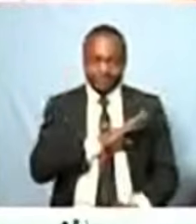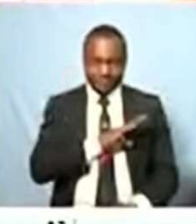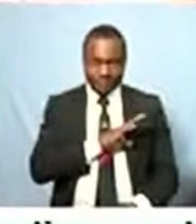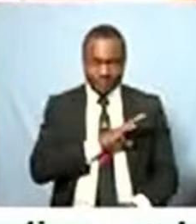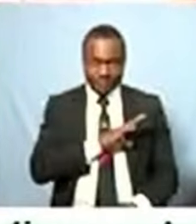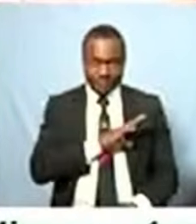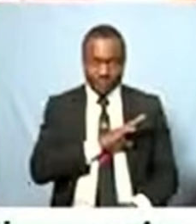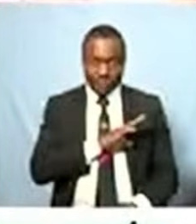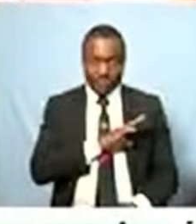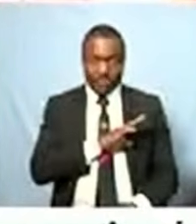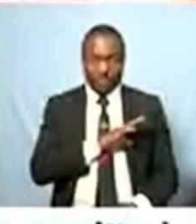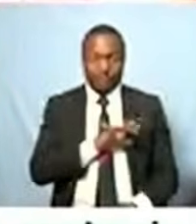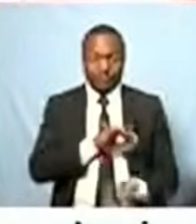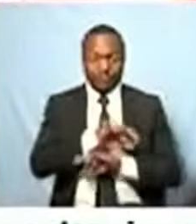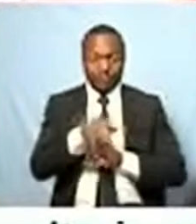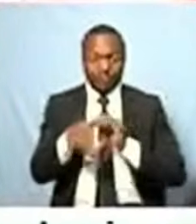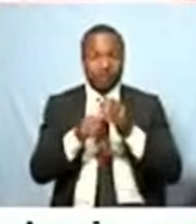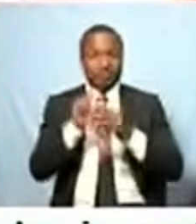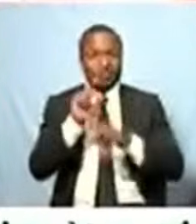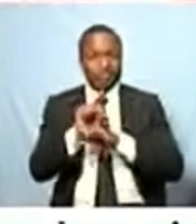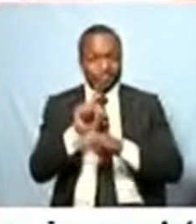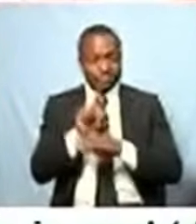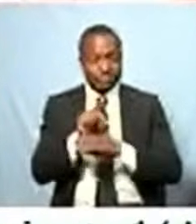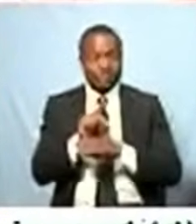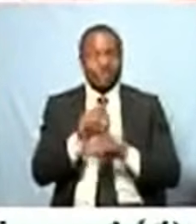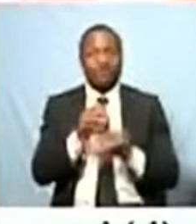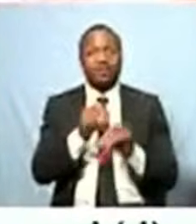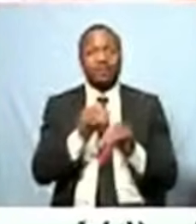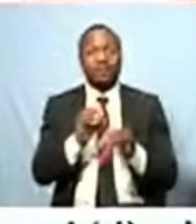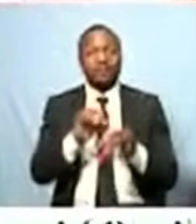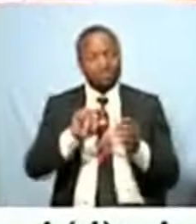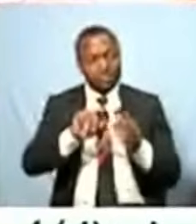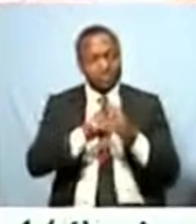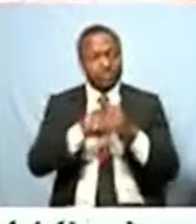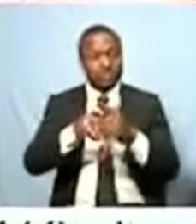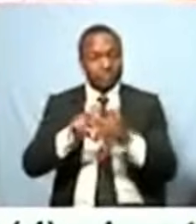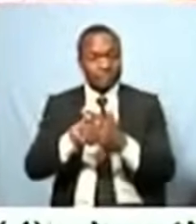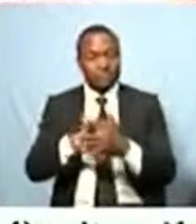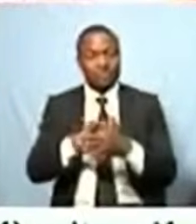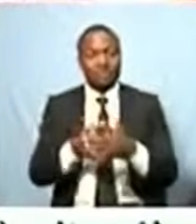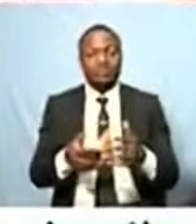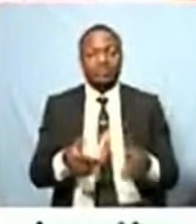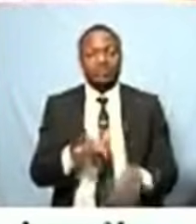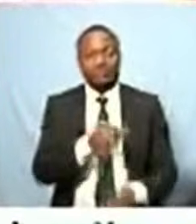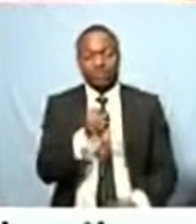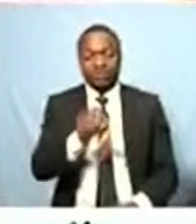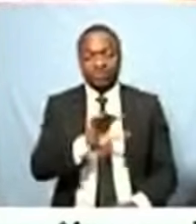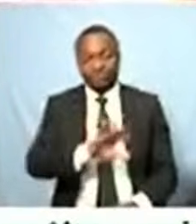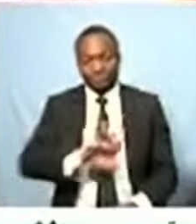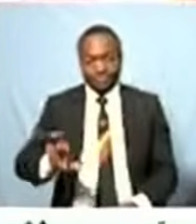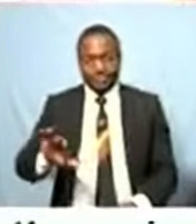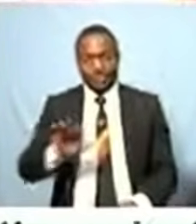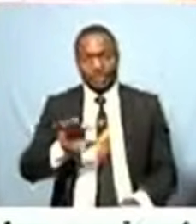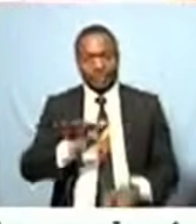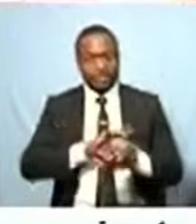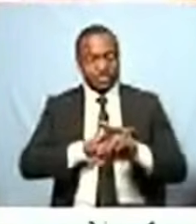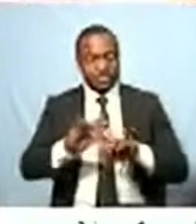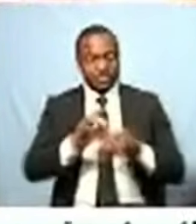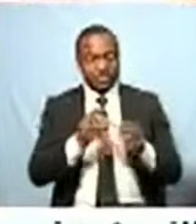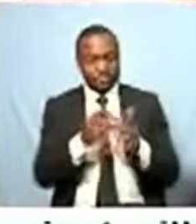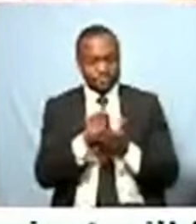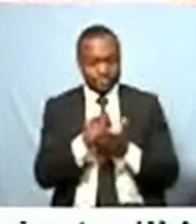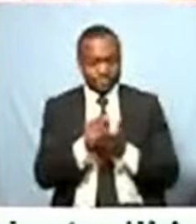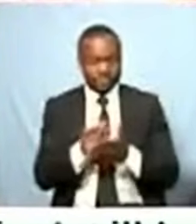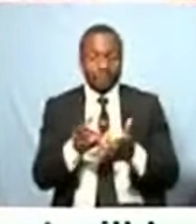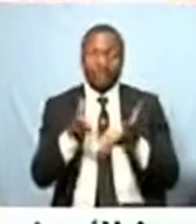Even on all the projects that were initiated, even those that were suspended on account of lack of funds, on the